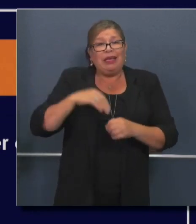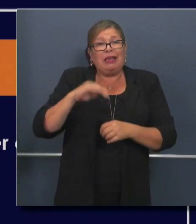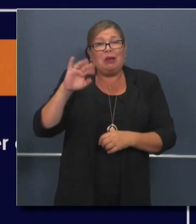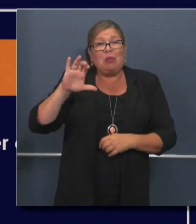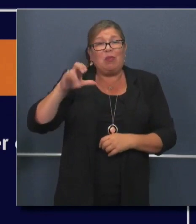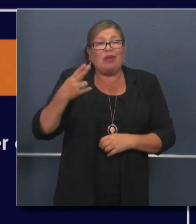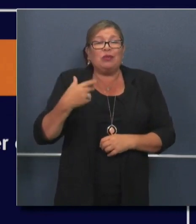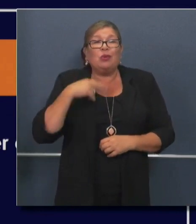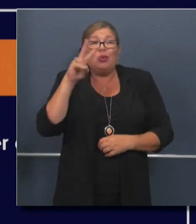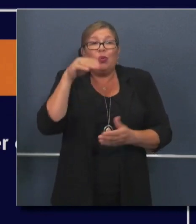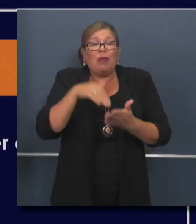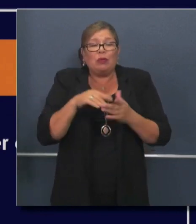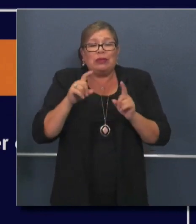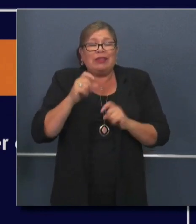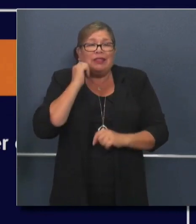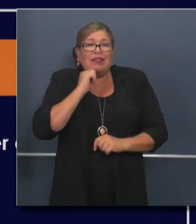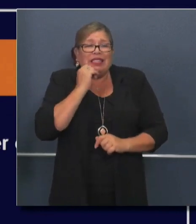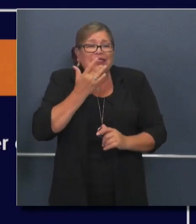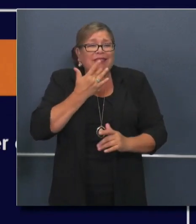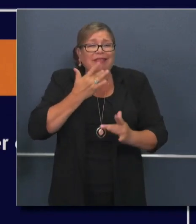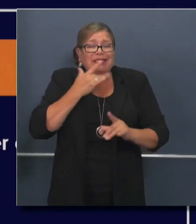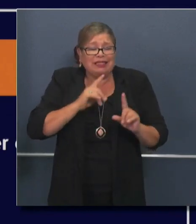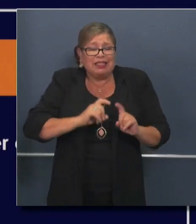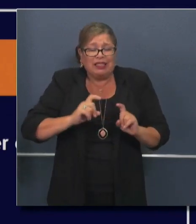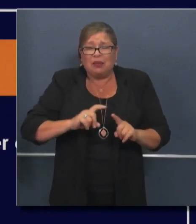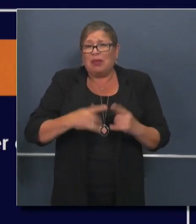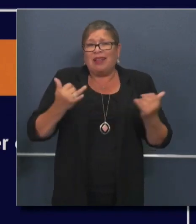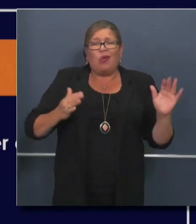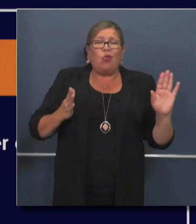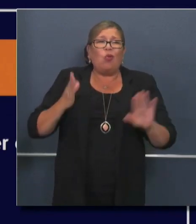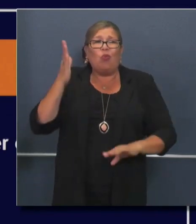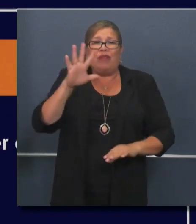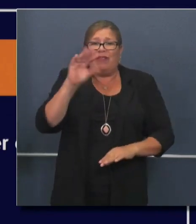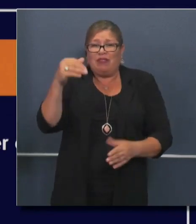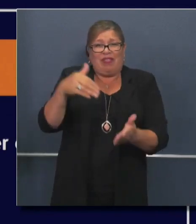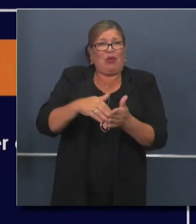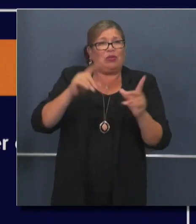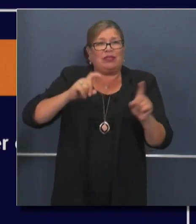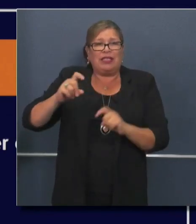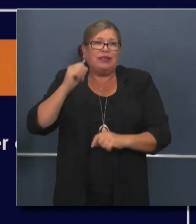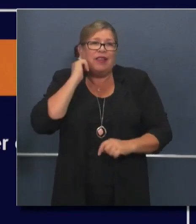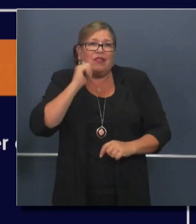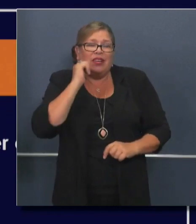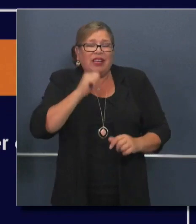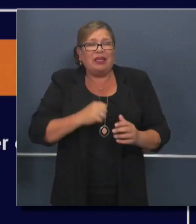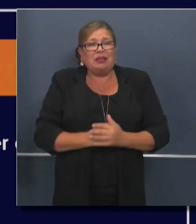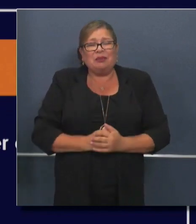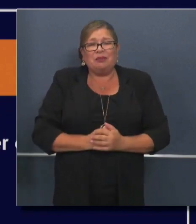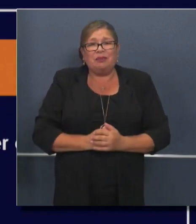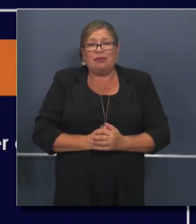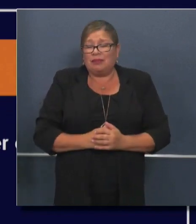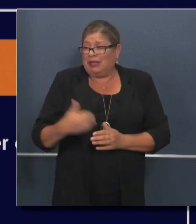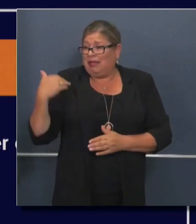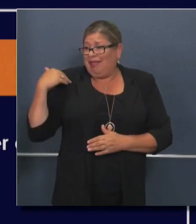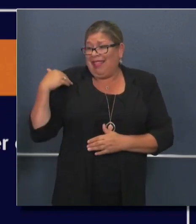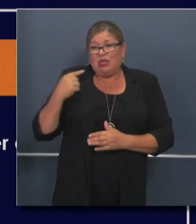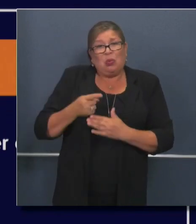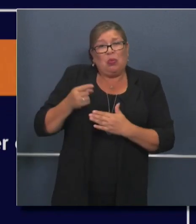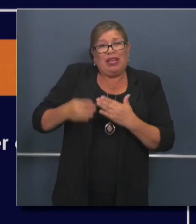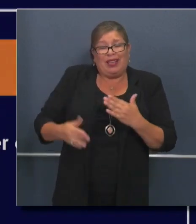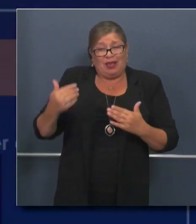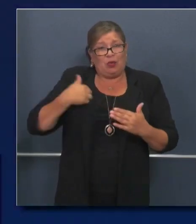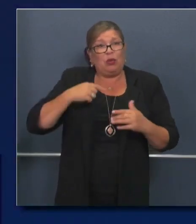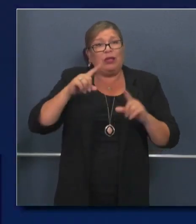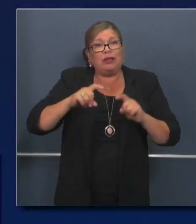day to now over 50,000 tests every day. For last weekend, we had one day where we actually tested